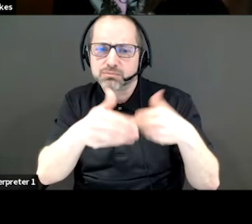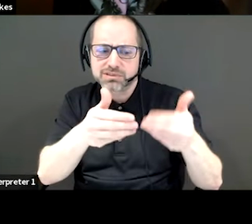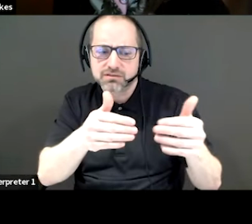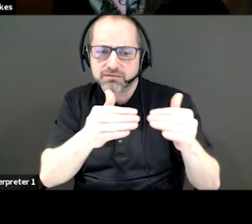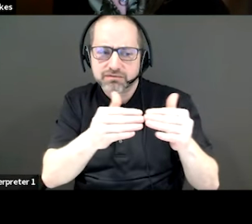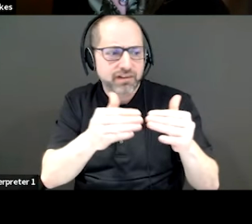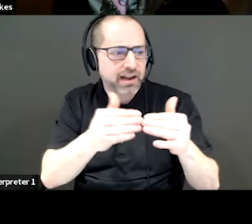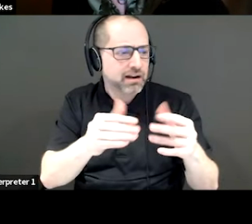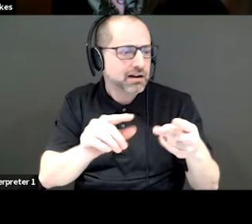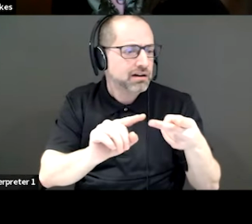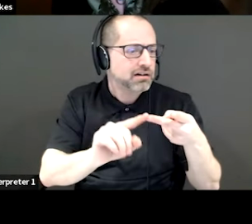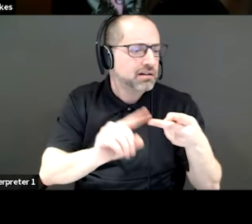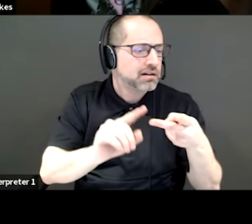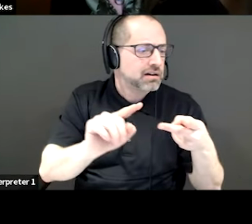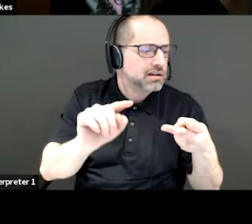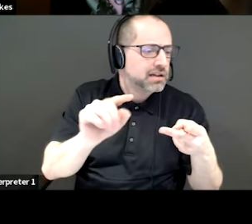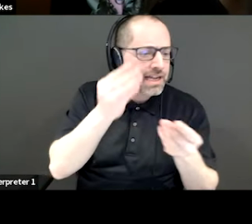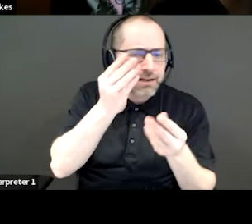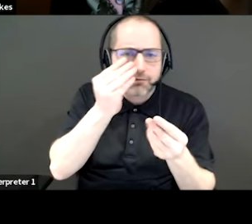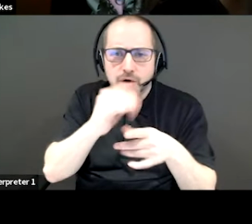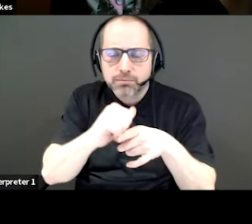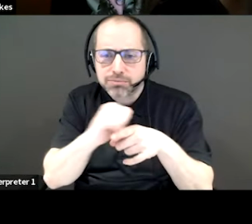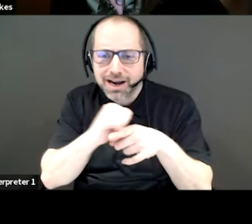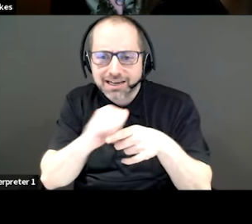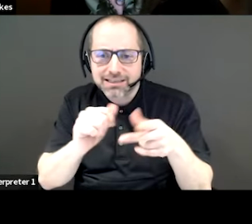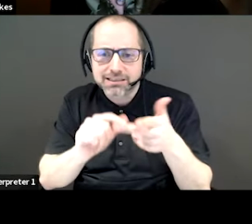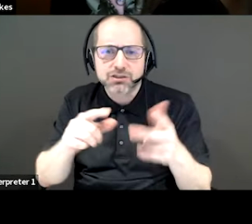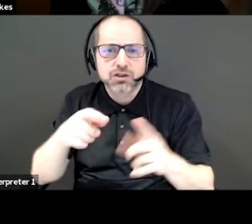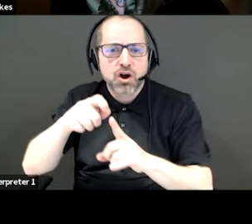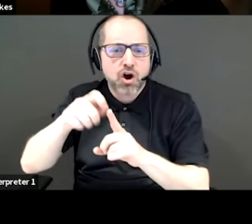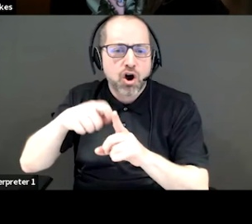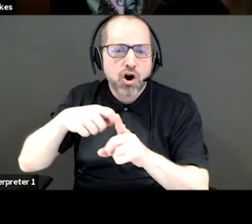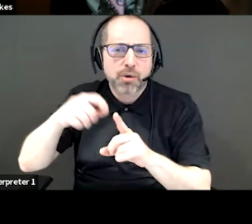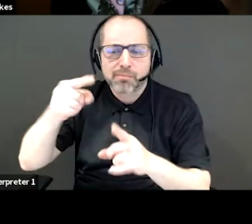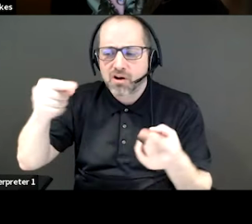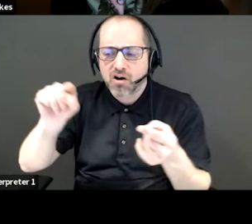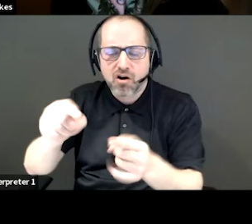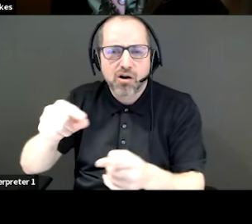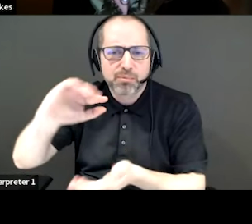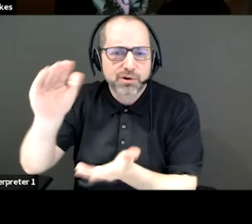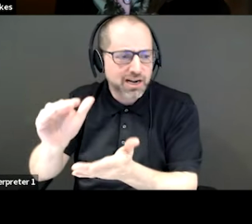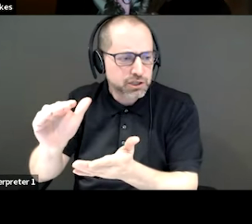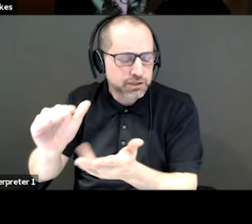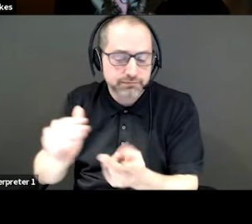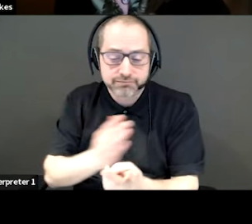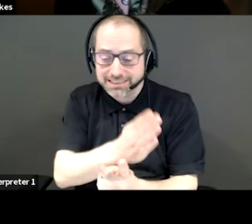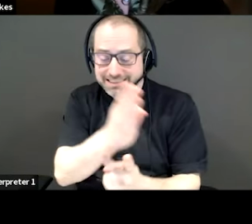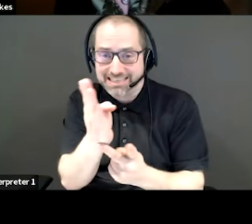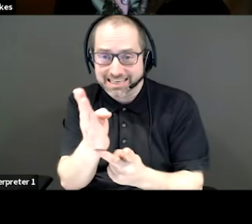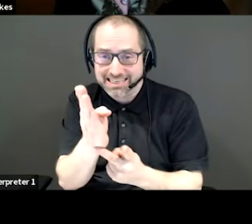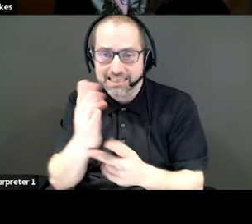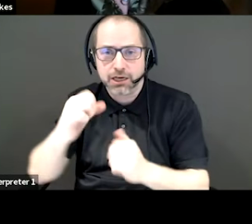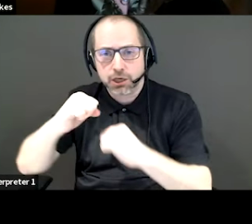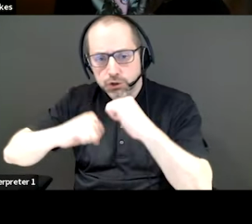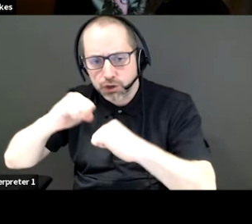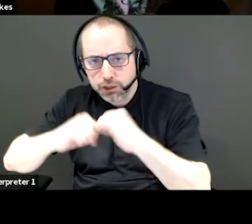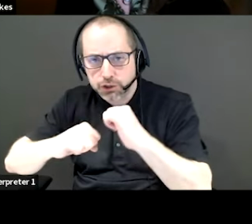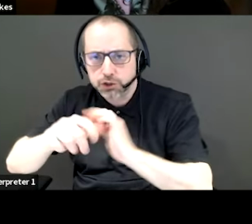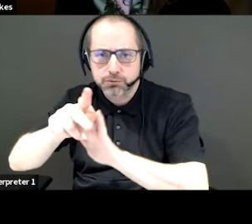practice, and harm reduction, and how they work to reinforce each other. The second section is about the structures, policies, and